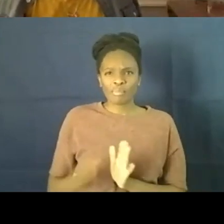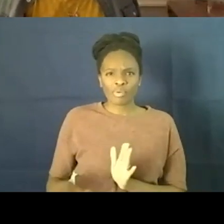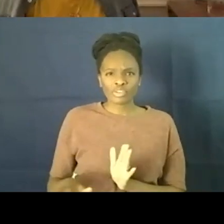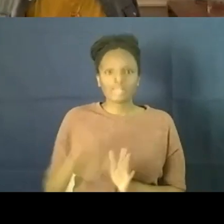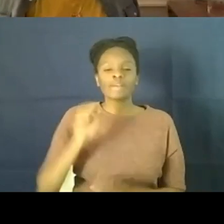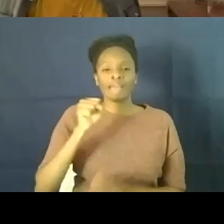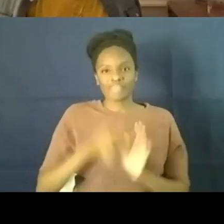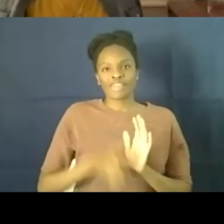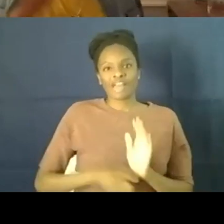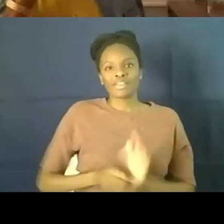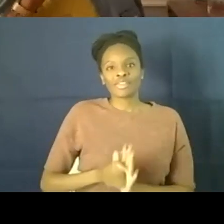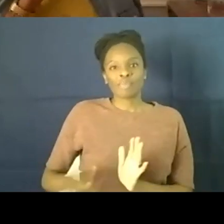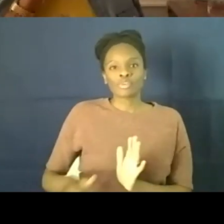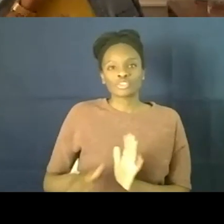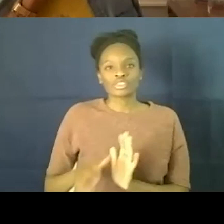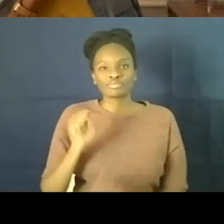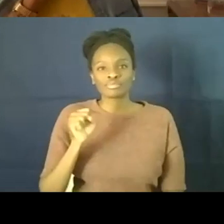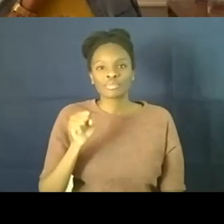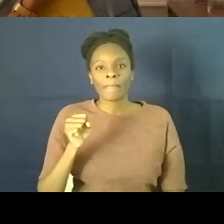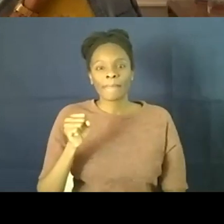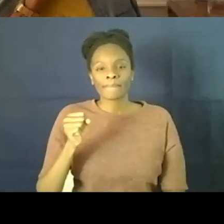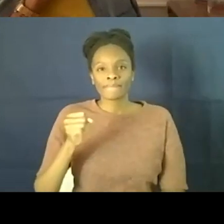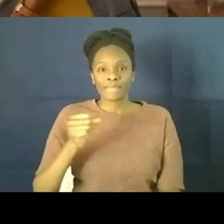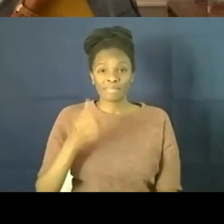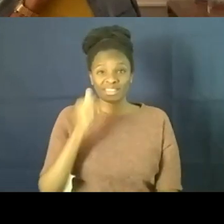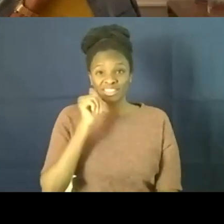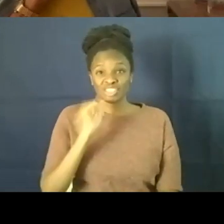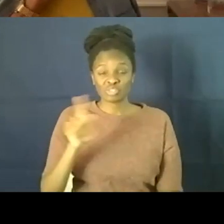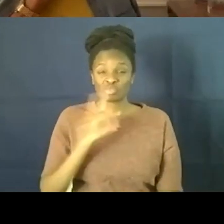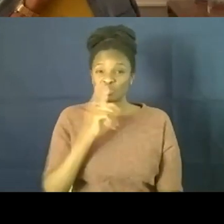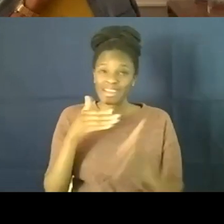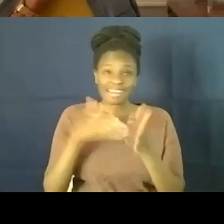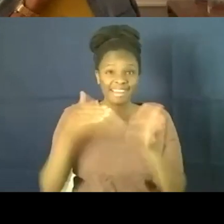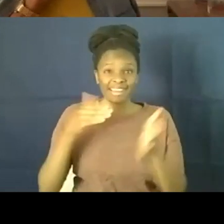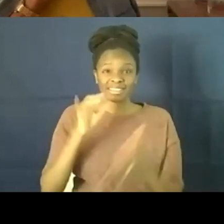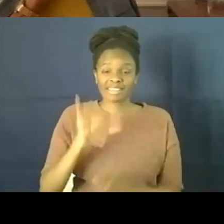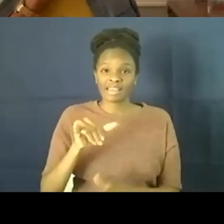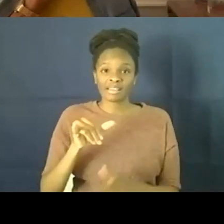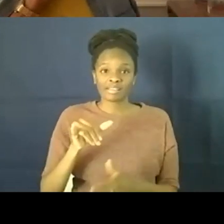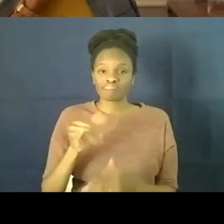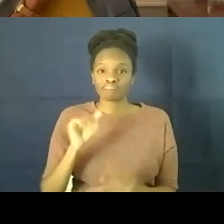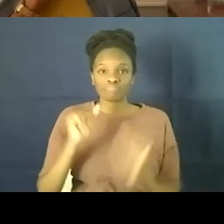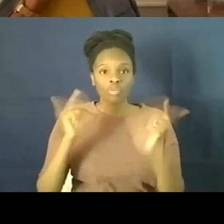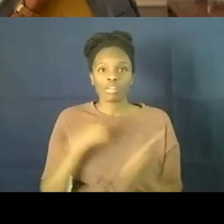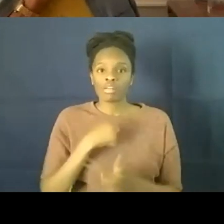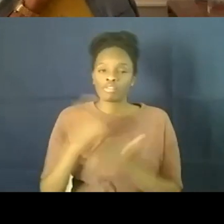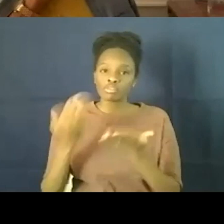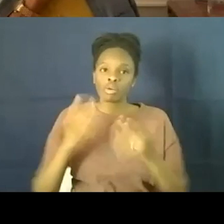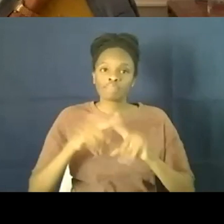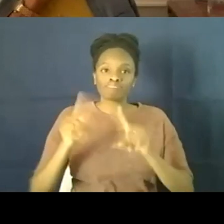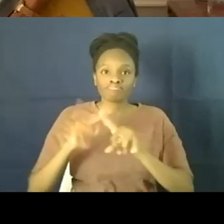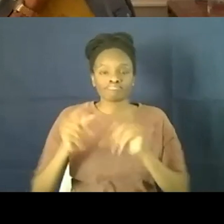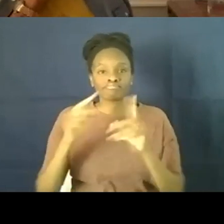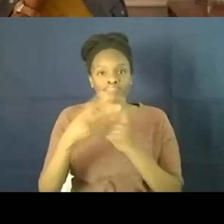Yeah, she was vehemently against it, and then just all of us sort of bringing in our different perspectives, and we